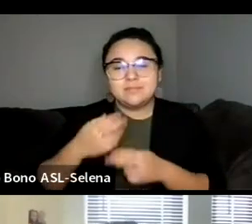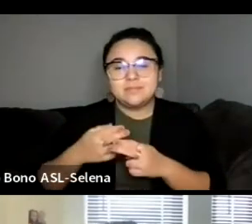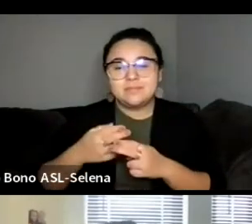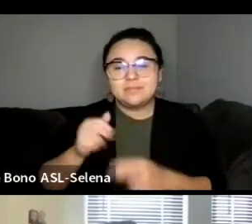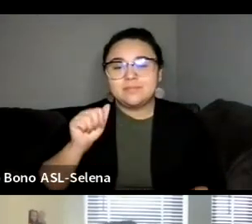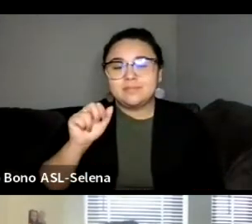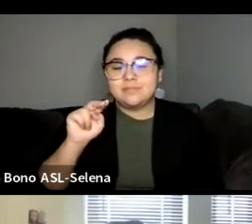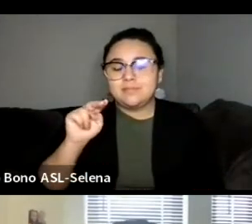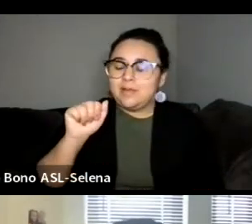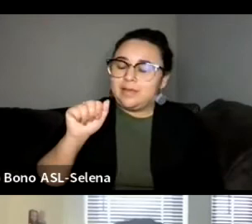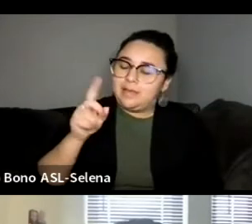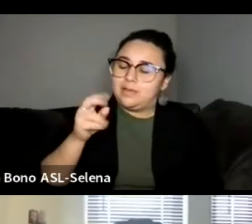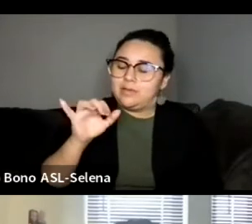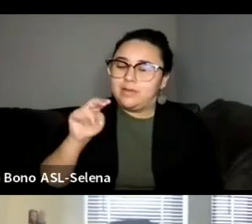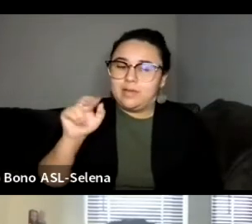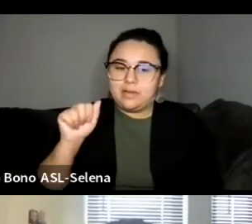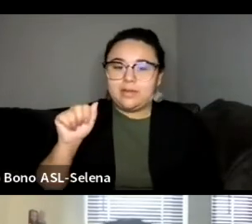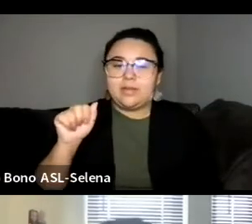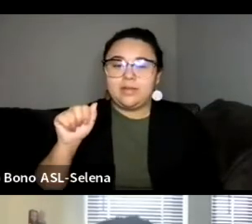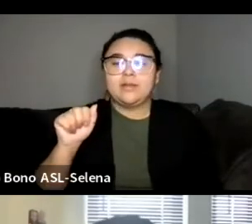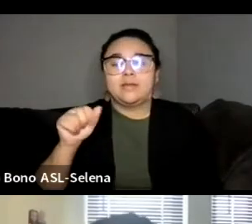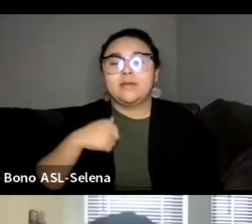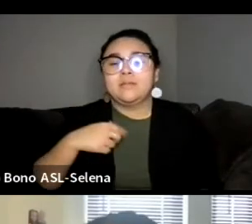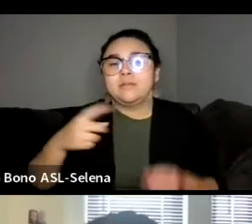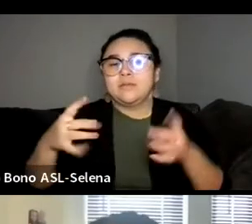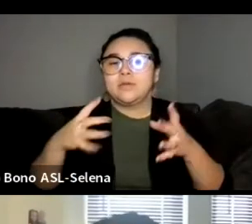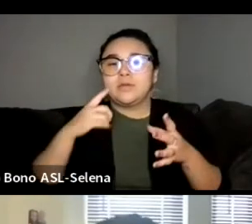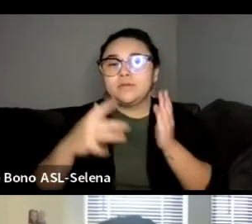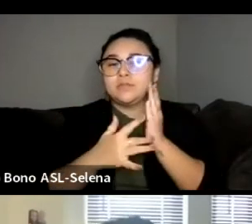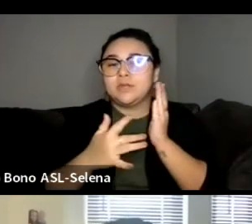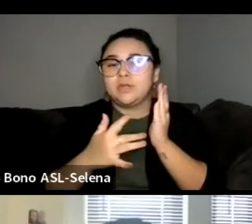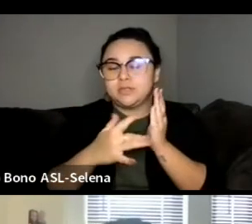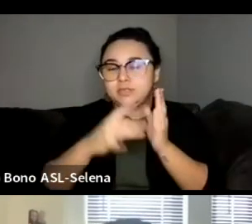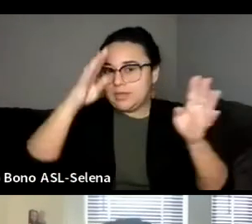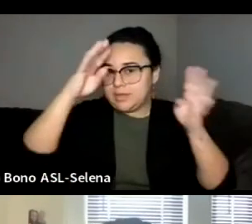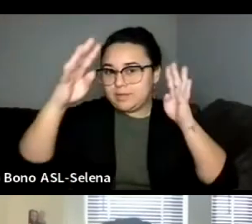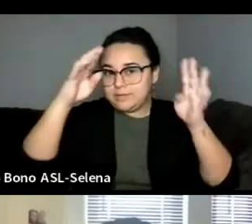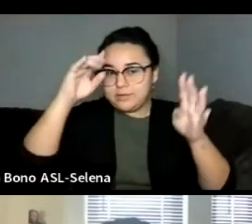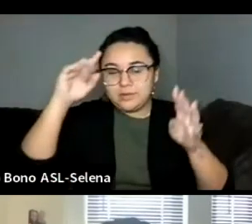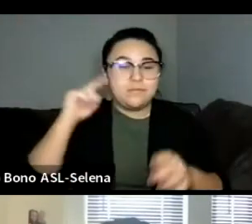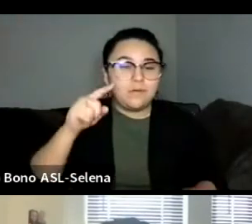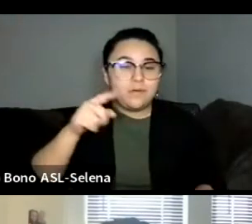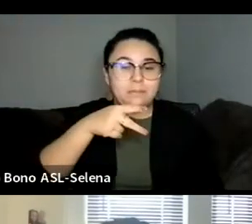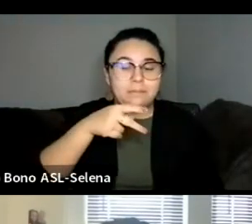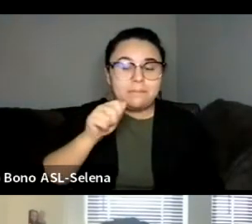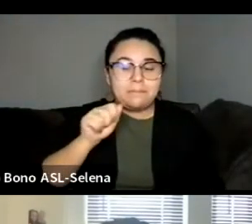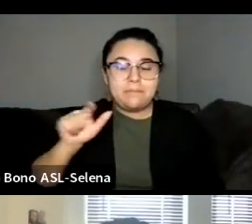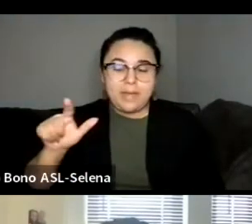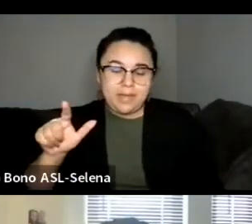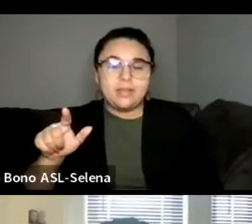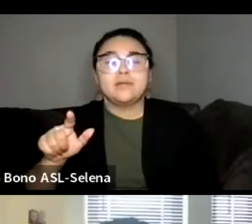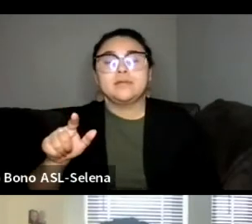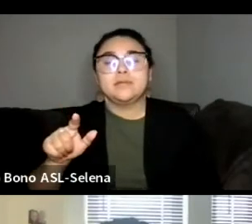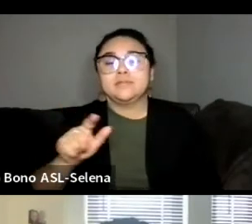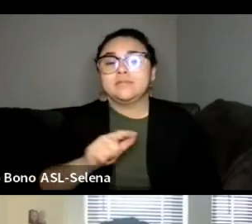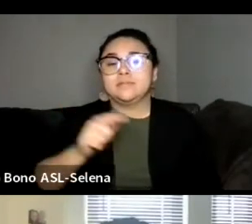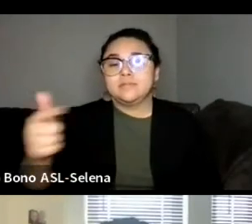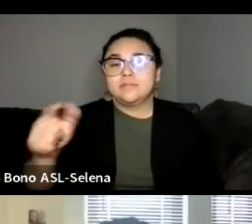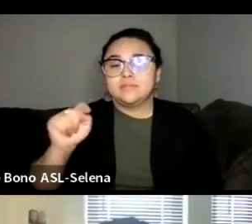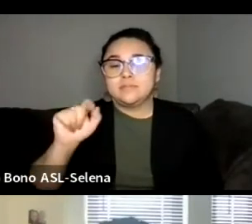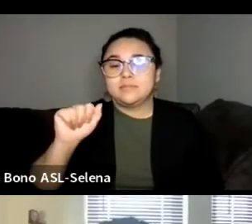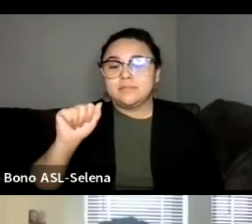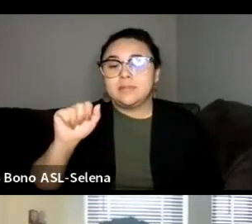Adriana Gaviria, and I'm the Director of Technology and Innovation for PAAL. And I'm going to pass it on to